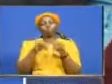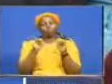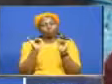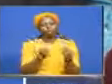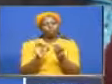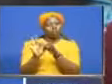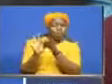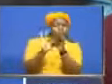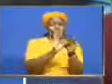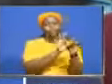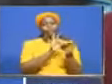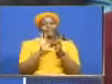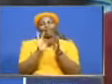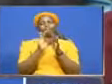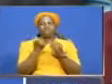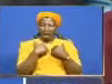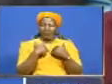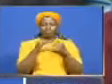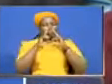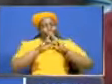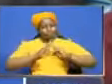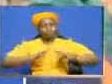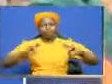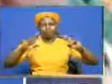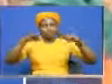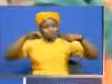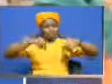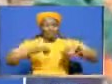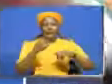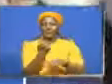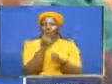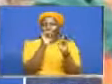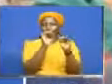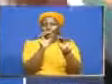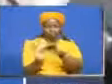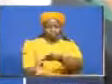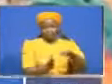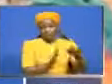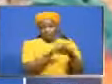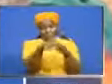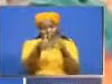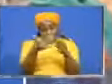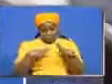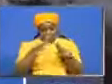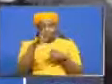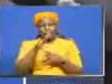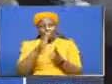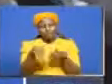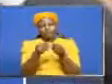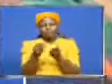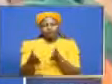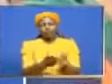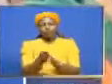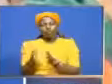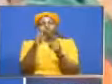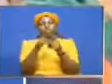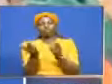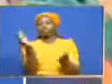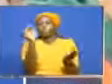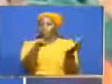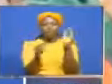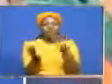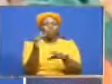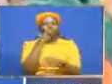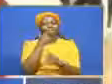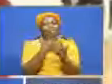pamoja, ili tuweze kuwa na amani. Sio tu leo. And everybody must be given by opportunity to contribute.